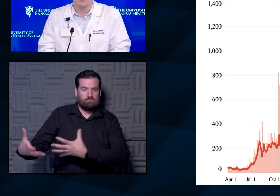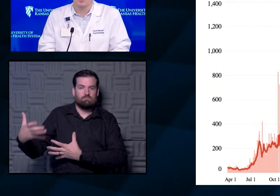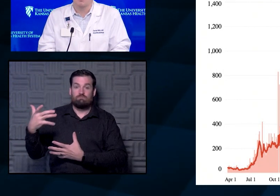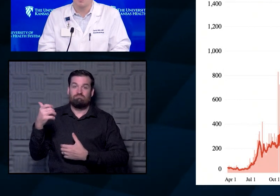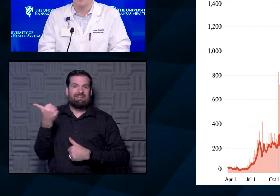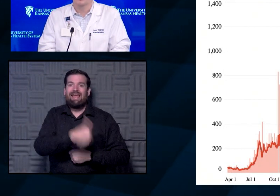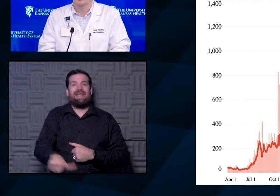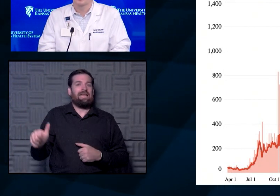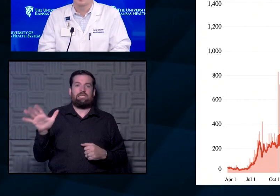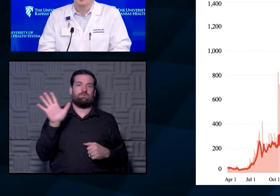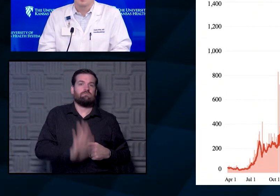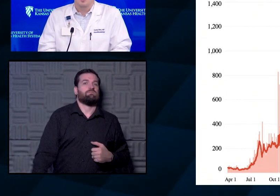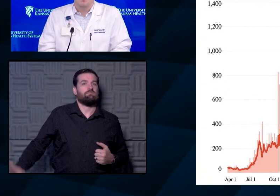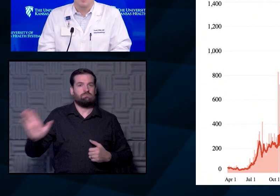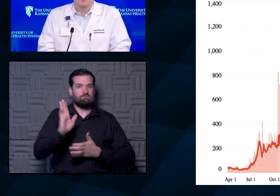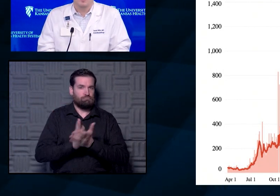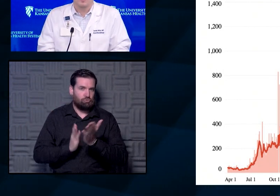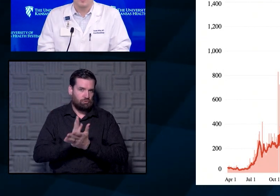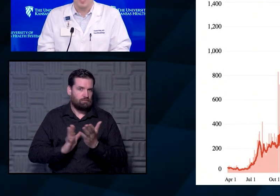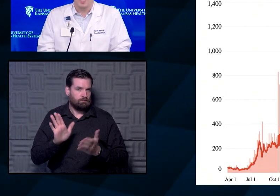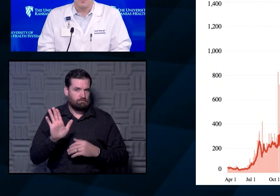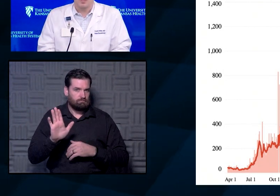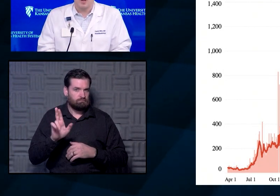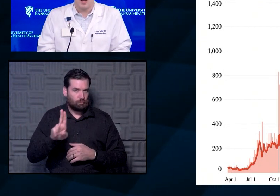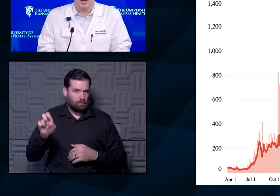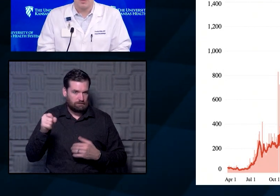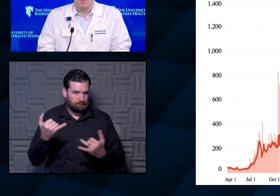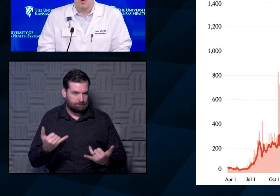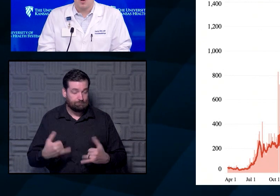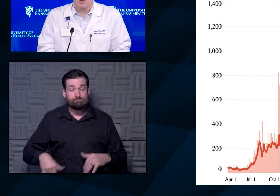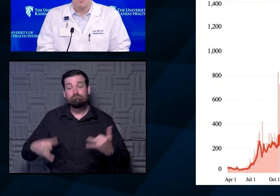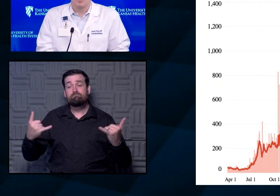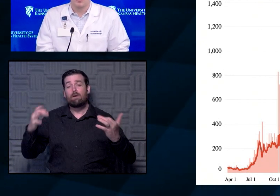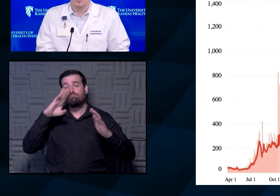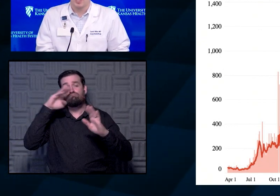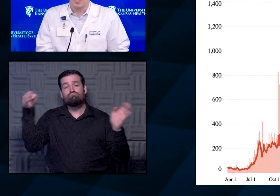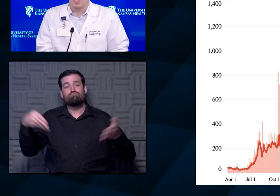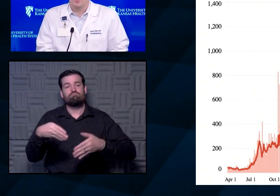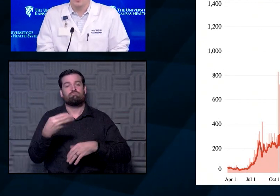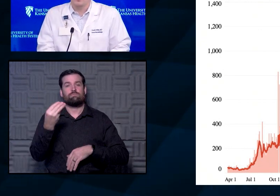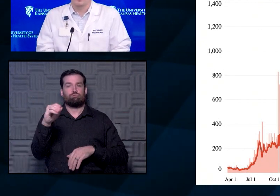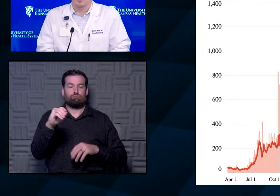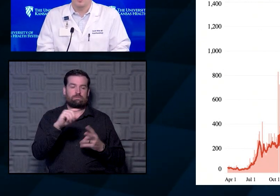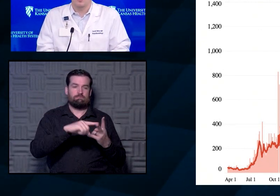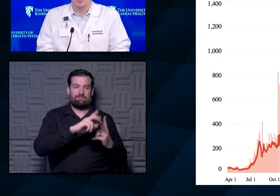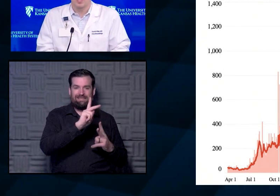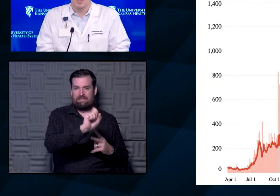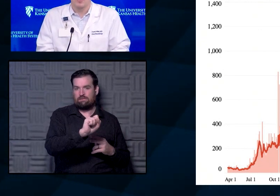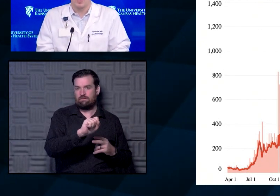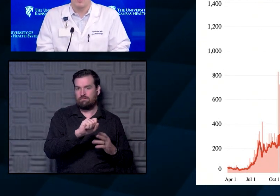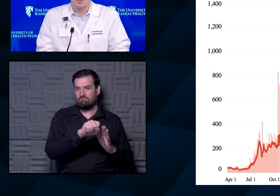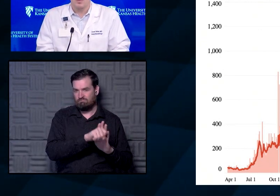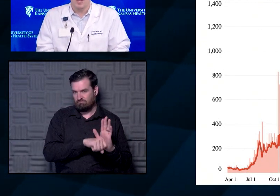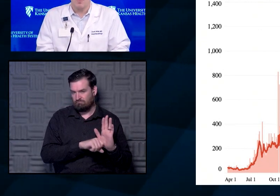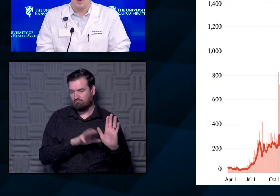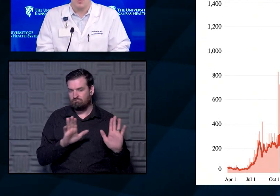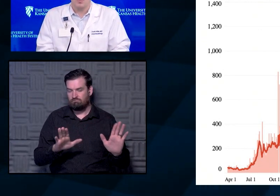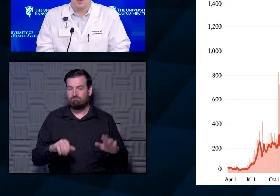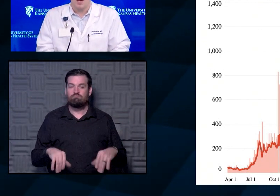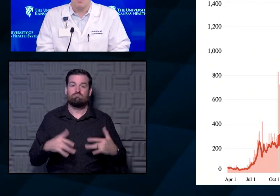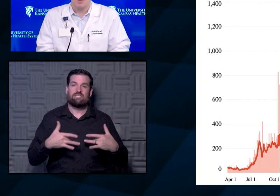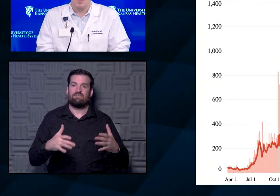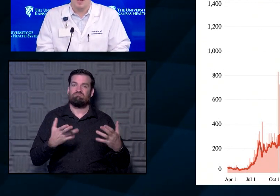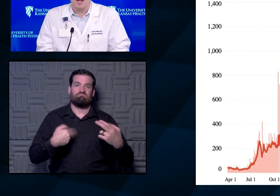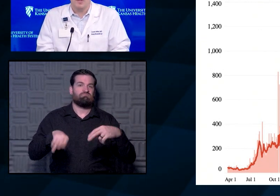region in the country at the moment. Moving to the state level to talk a little bit more about Missouri and Kansas, the trend lines continue to be up,